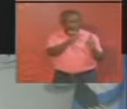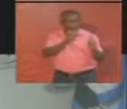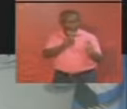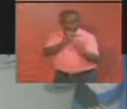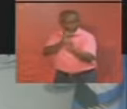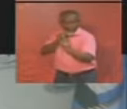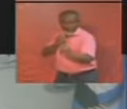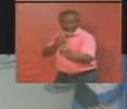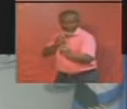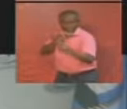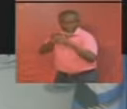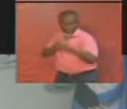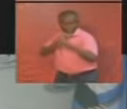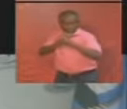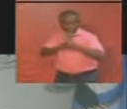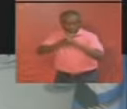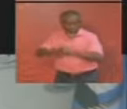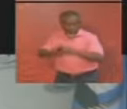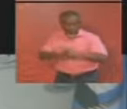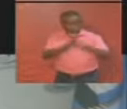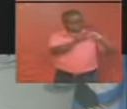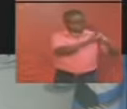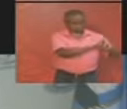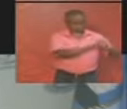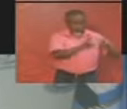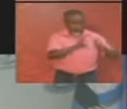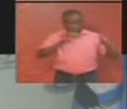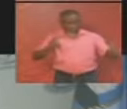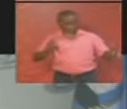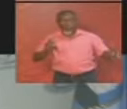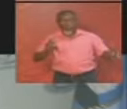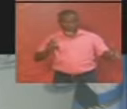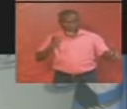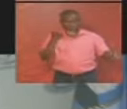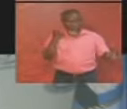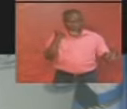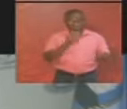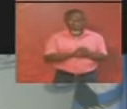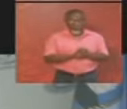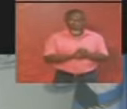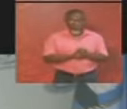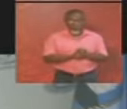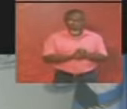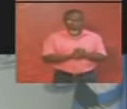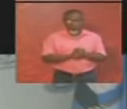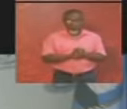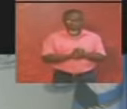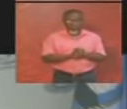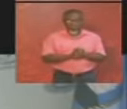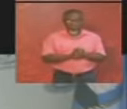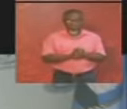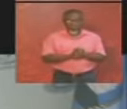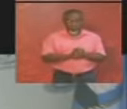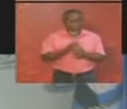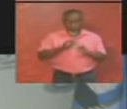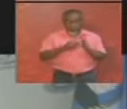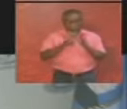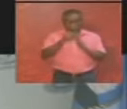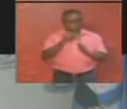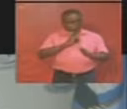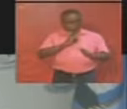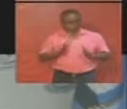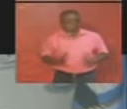in place for the hotel industry that our hoteliers are well aware of and have been really good with